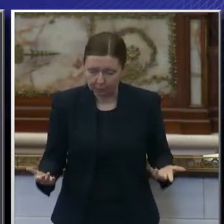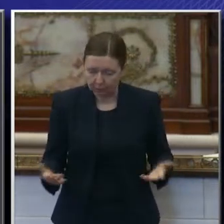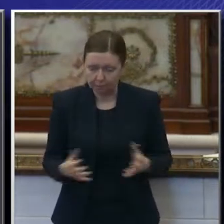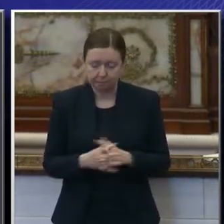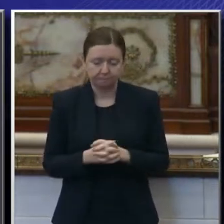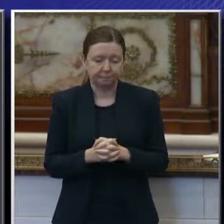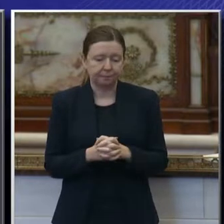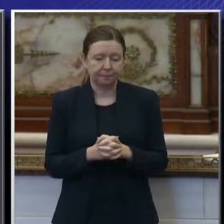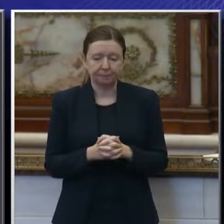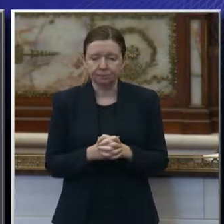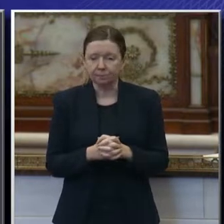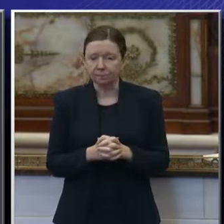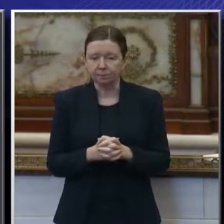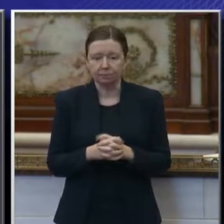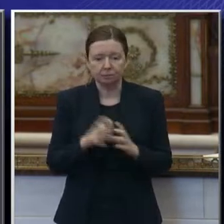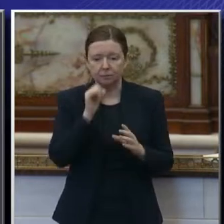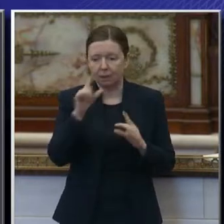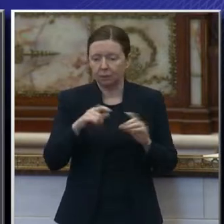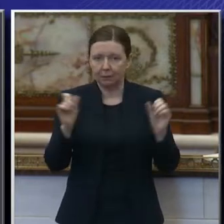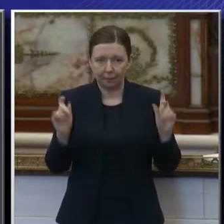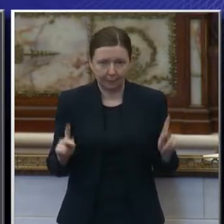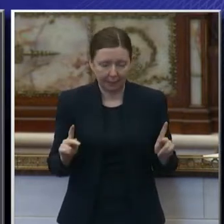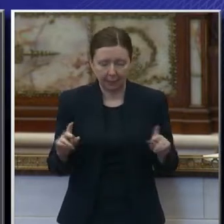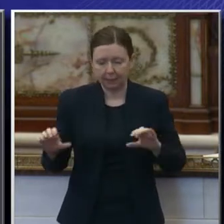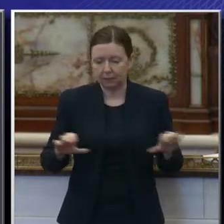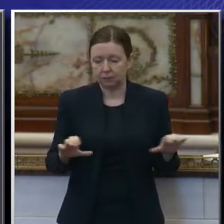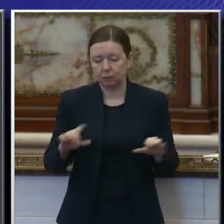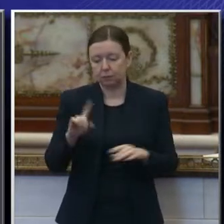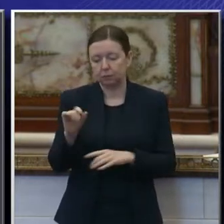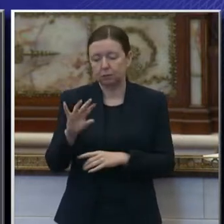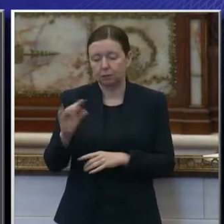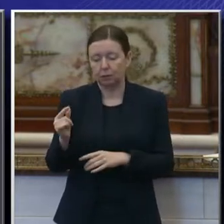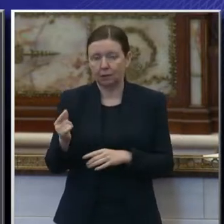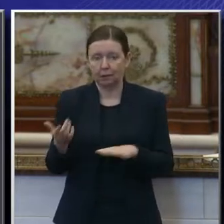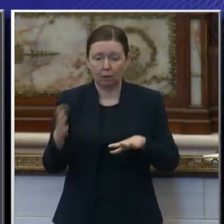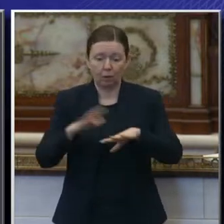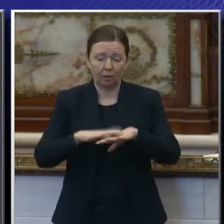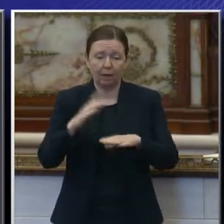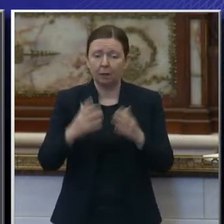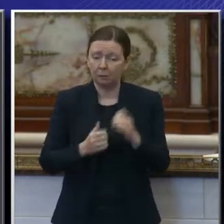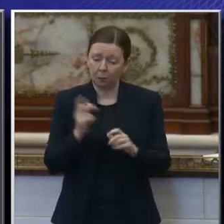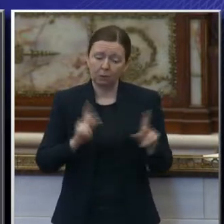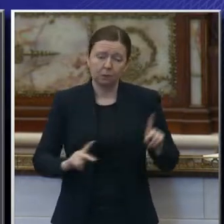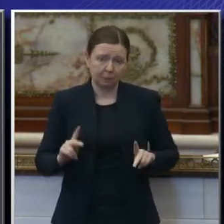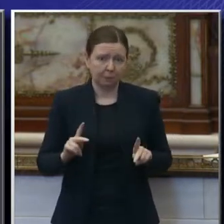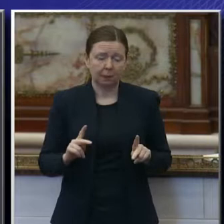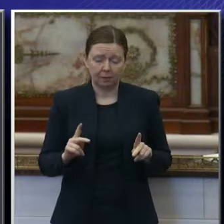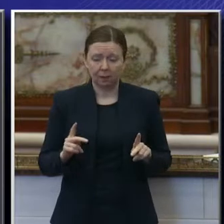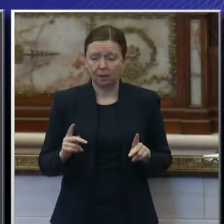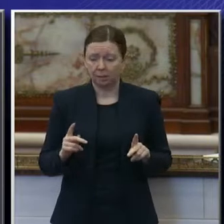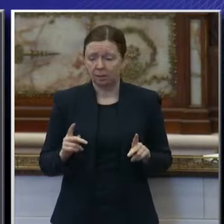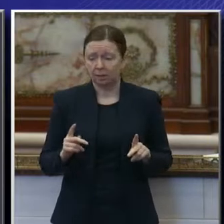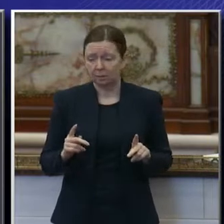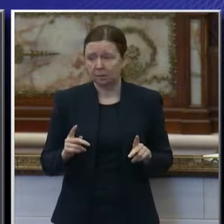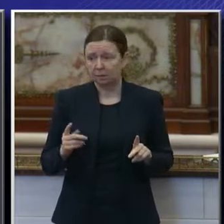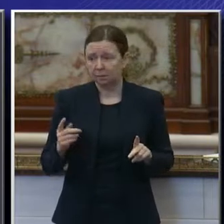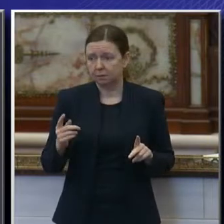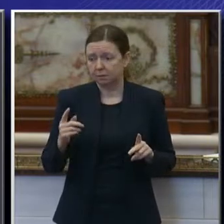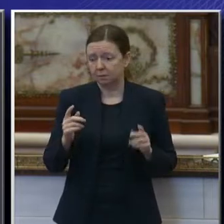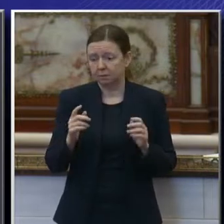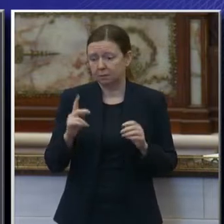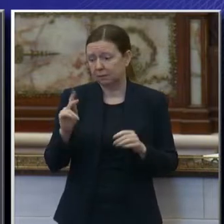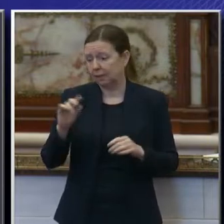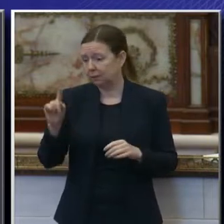not when we come back and do the zoning overlay, because most people do come to us, right, with KOZs with an